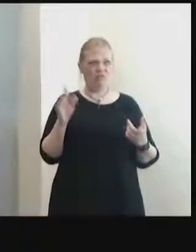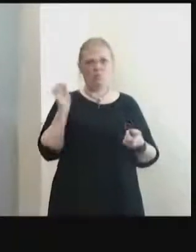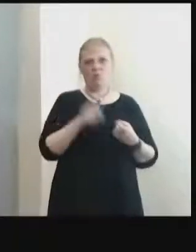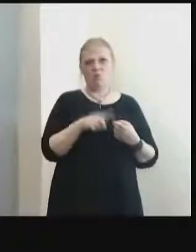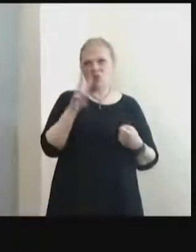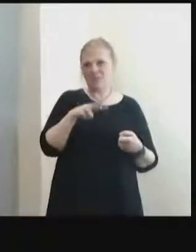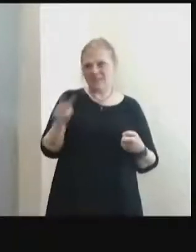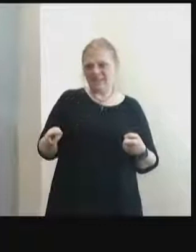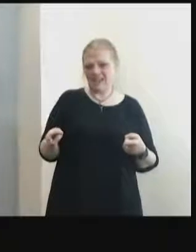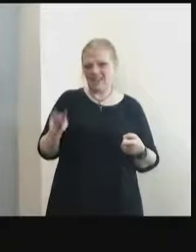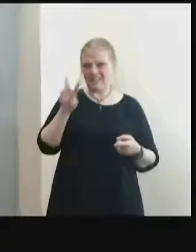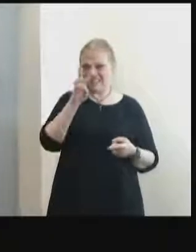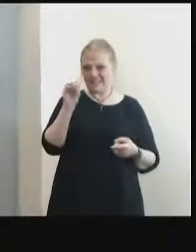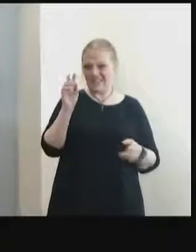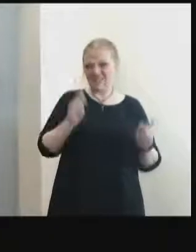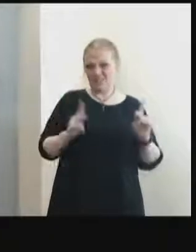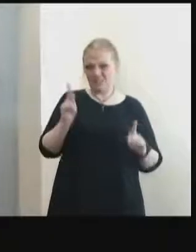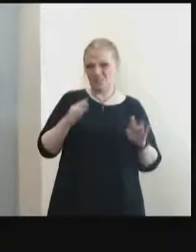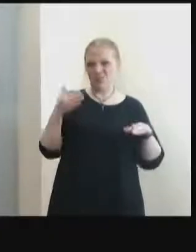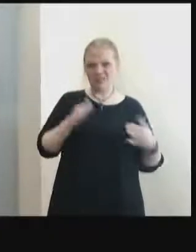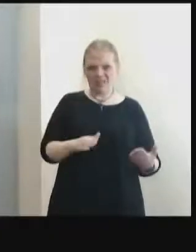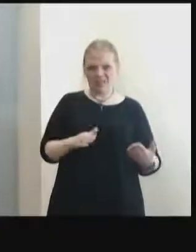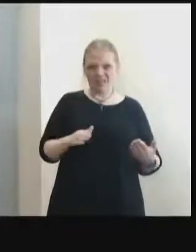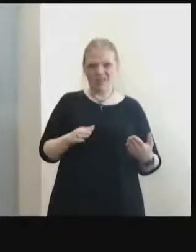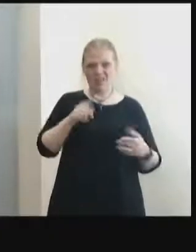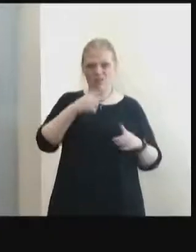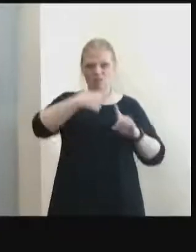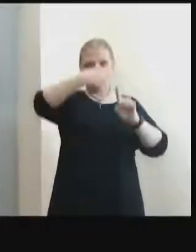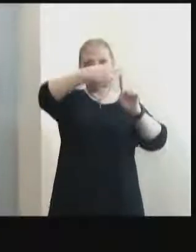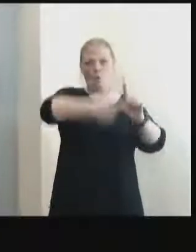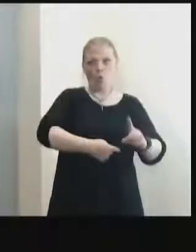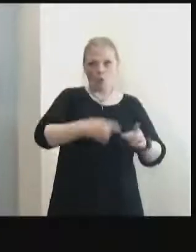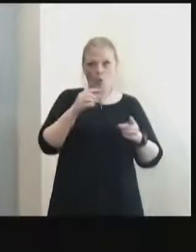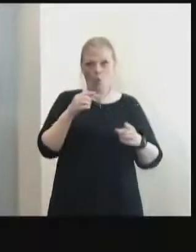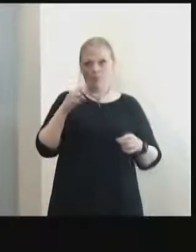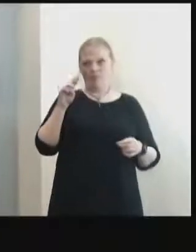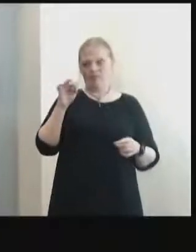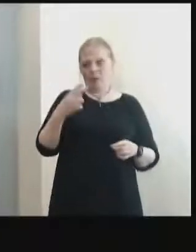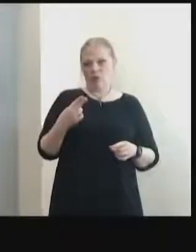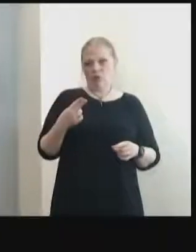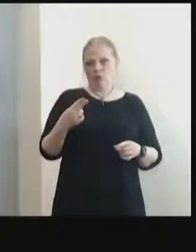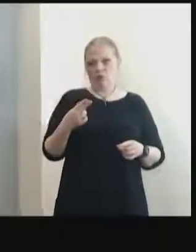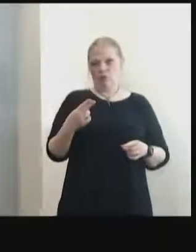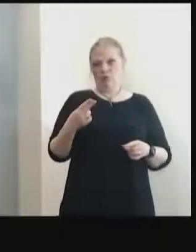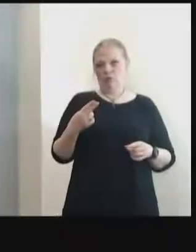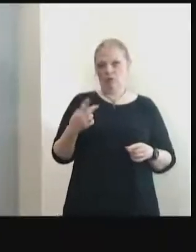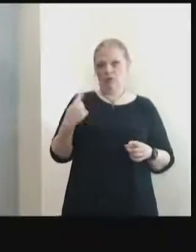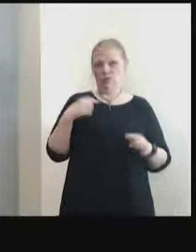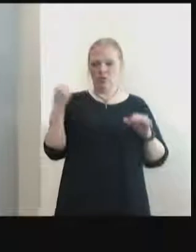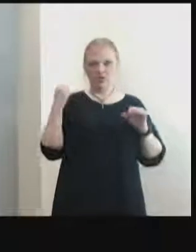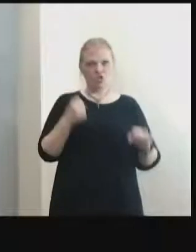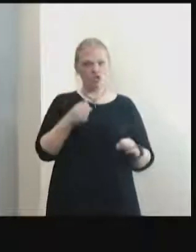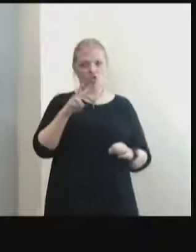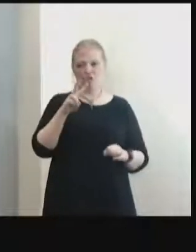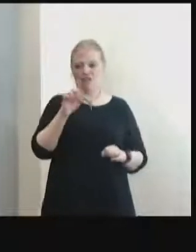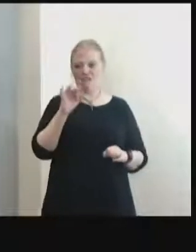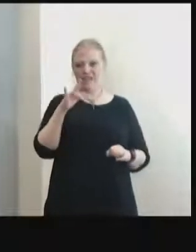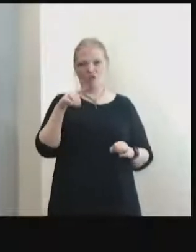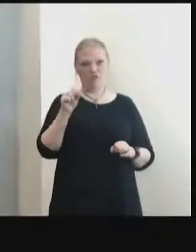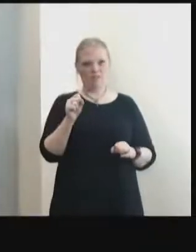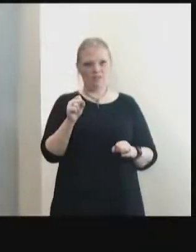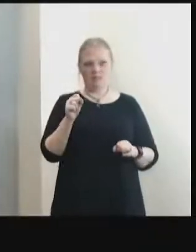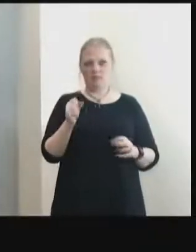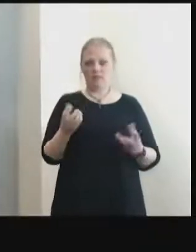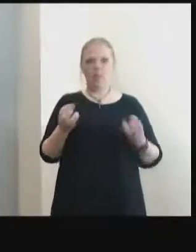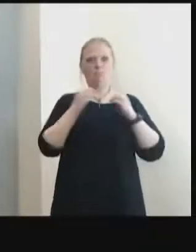22nd. 60 individuals died of COVID-19 throughout the whole month of March. We have these strong variants out here that are much more